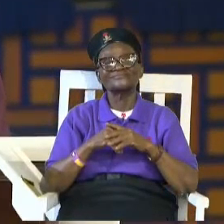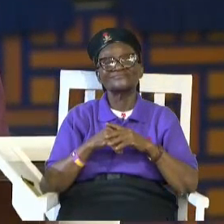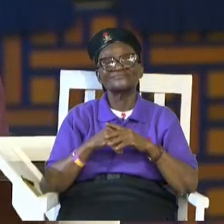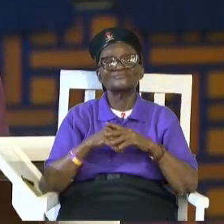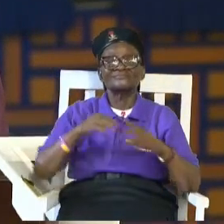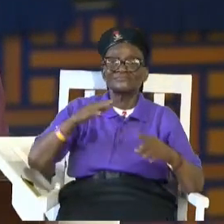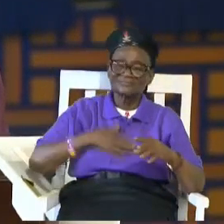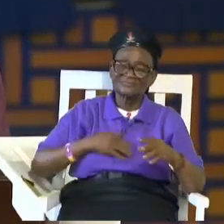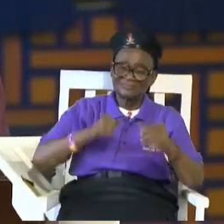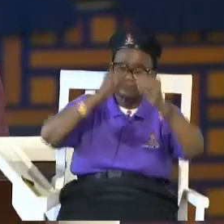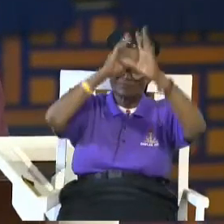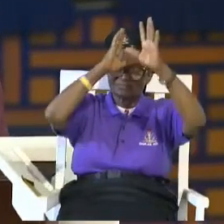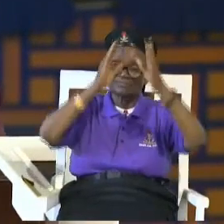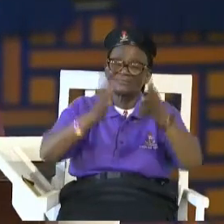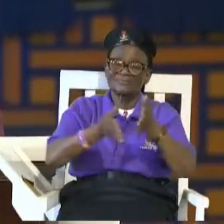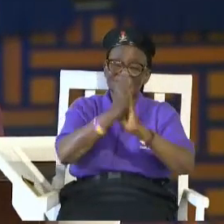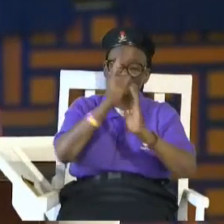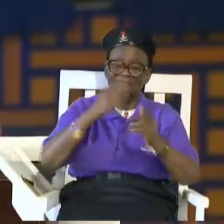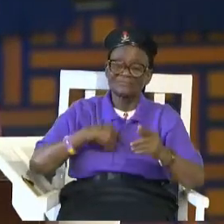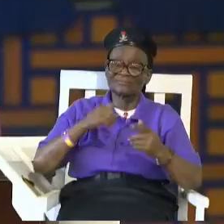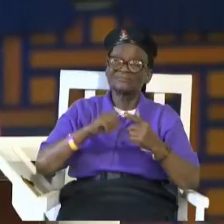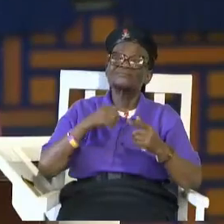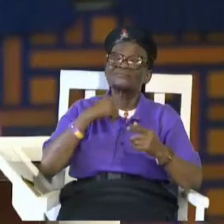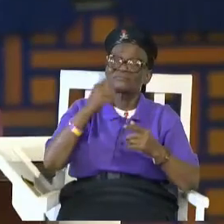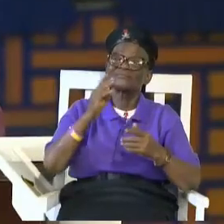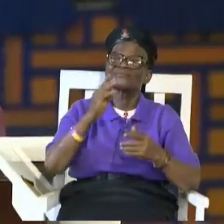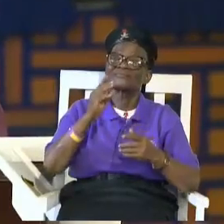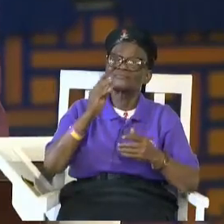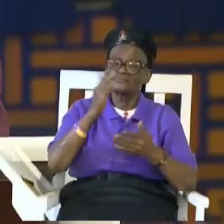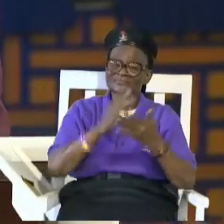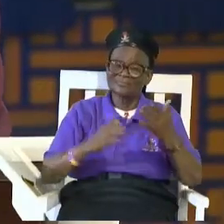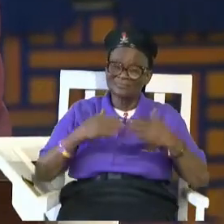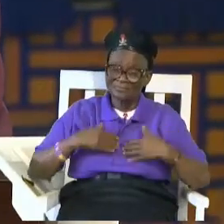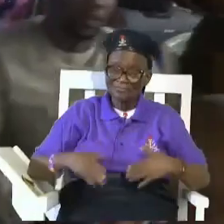My daddy asked me to tell somebody, your day comes tonight.